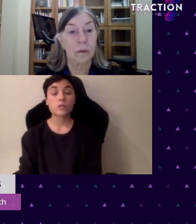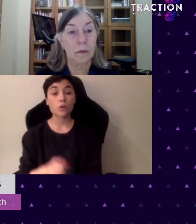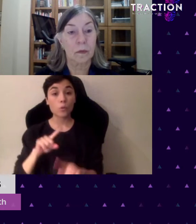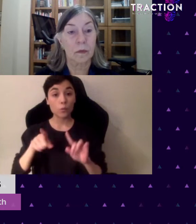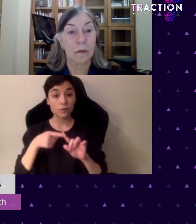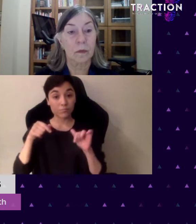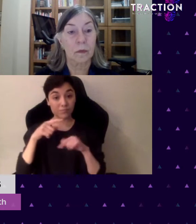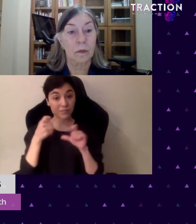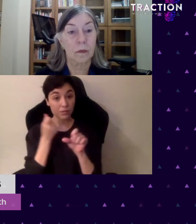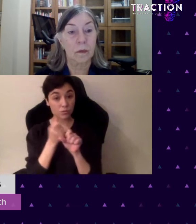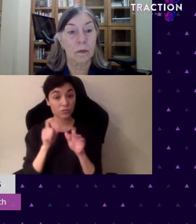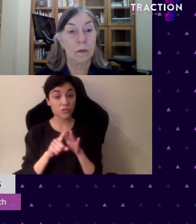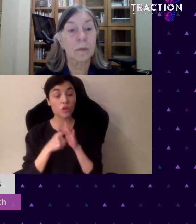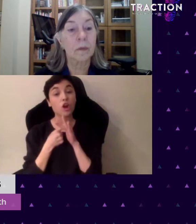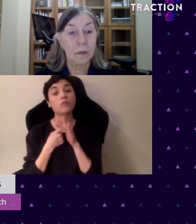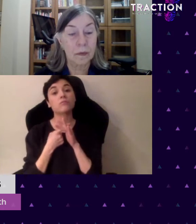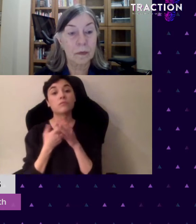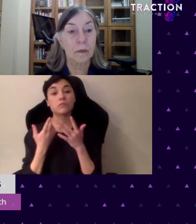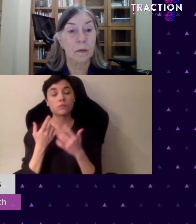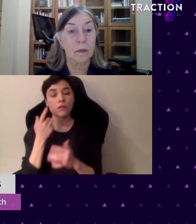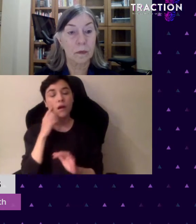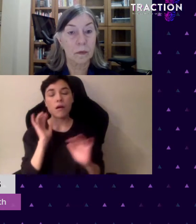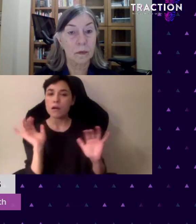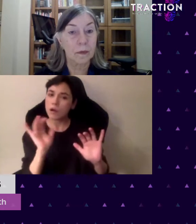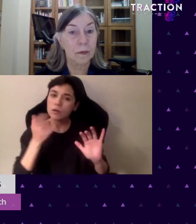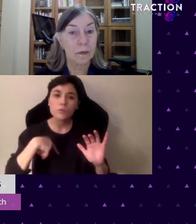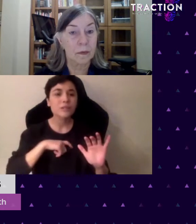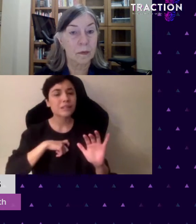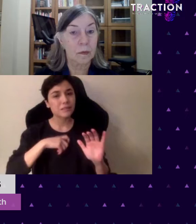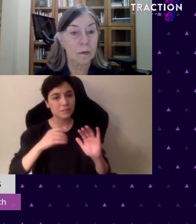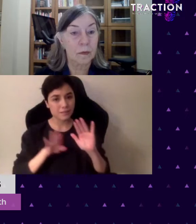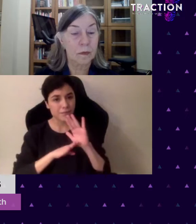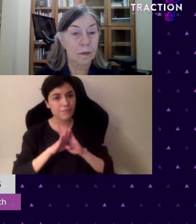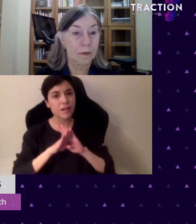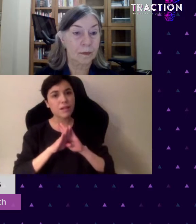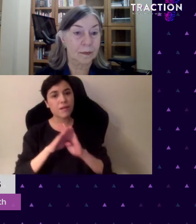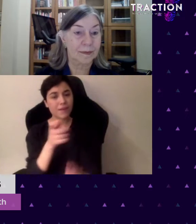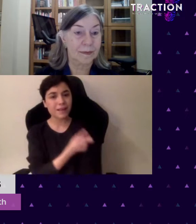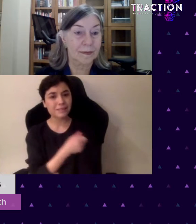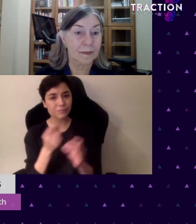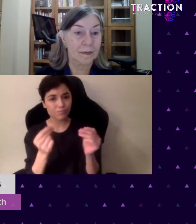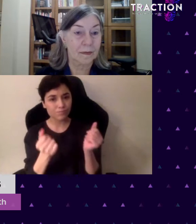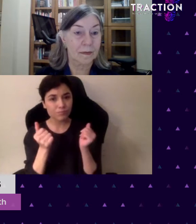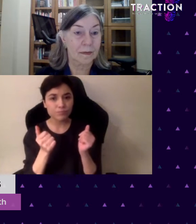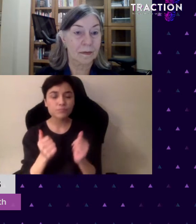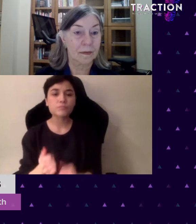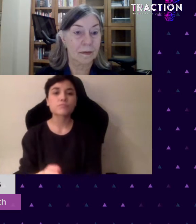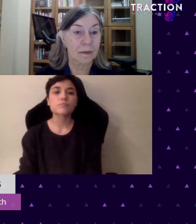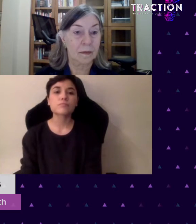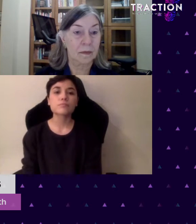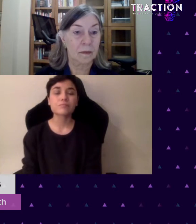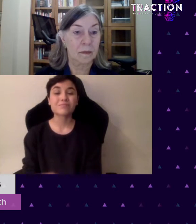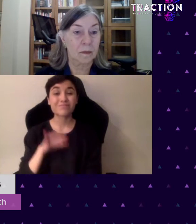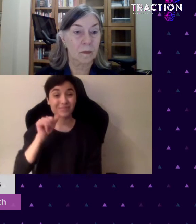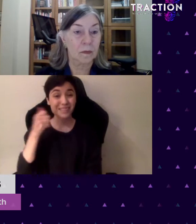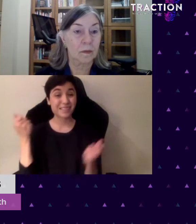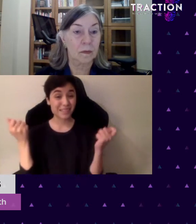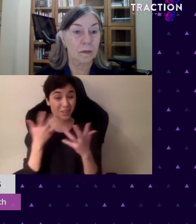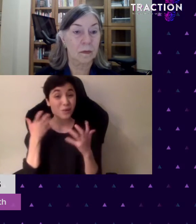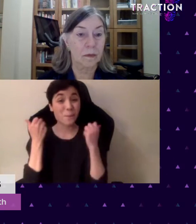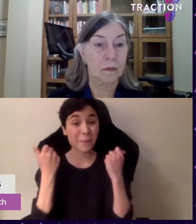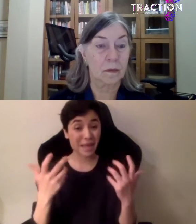of treatment or prevention measures for this. There was a big push to have these done. And so I think that scared a lot of people, because it does normally